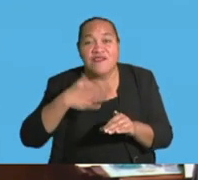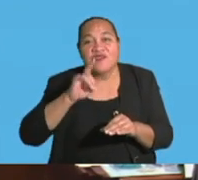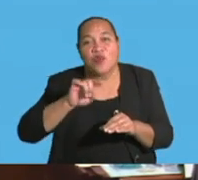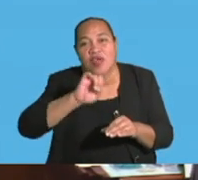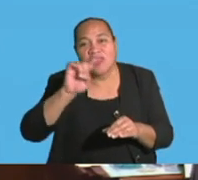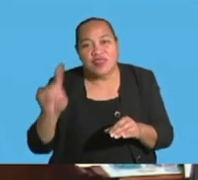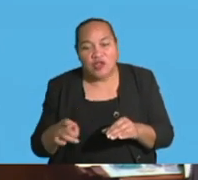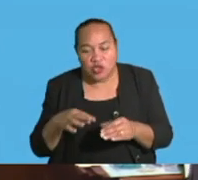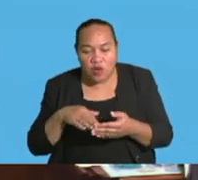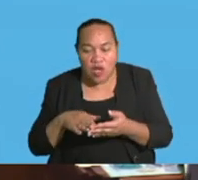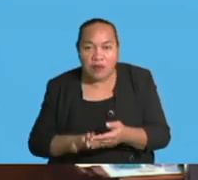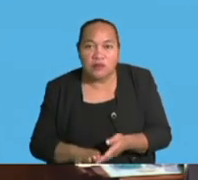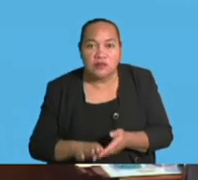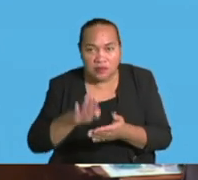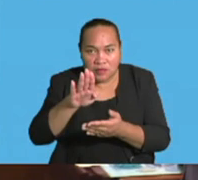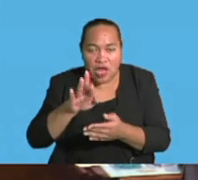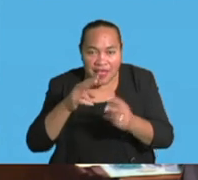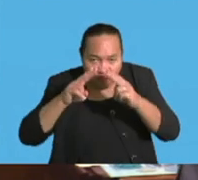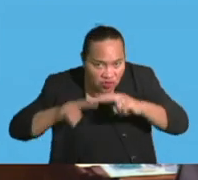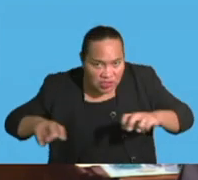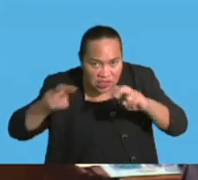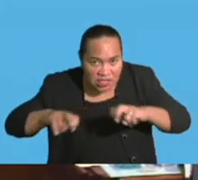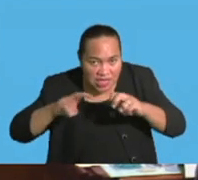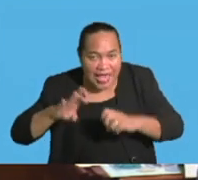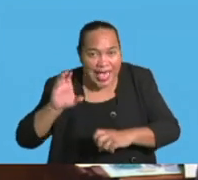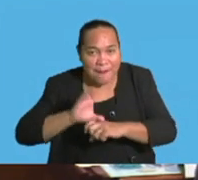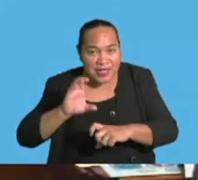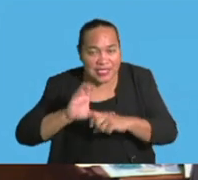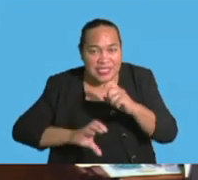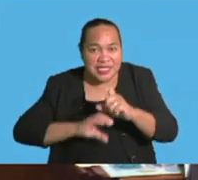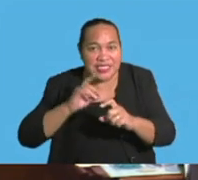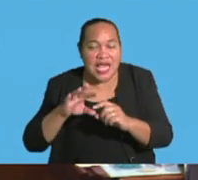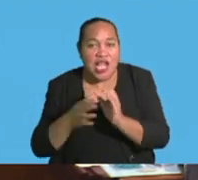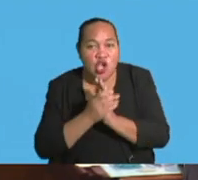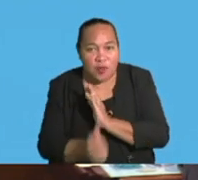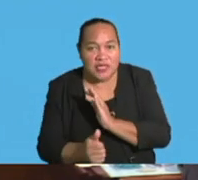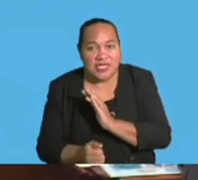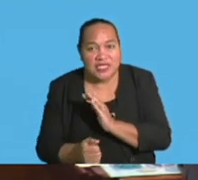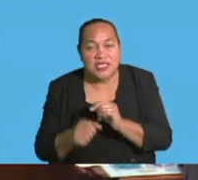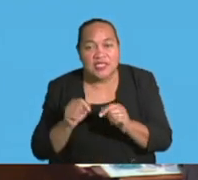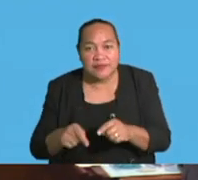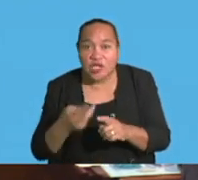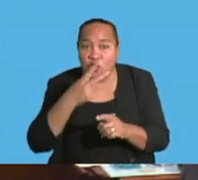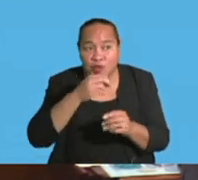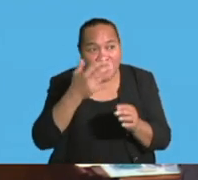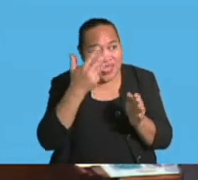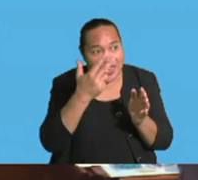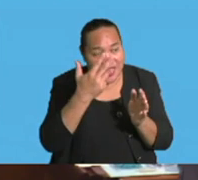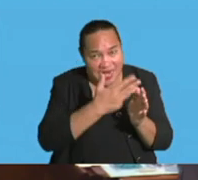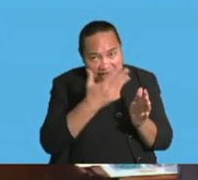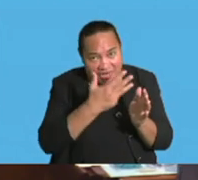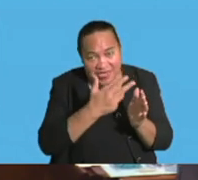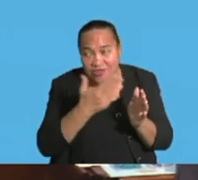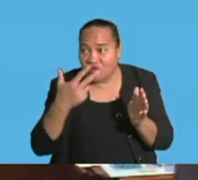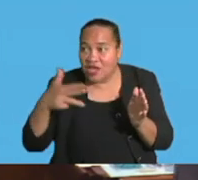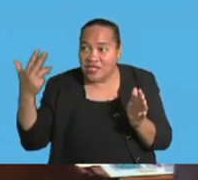$551,000 to enhance its research capacity and competencies. In the 2018-2019 budget, the